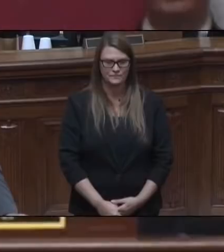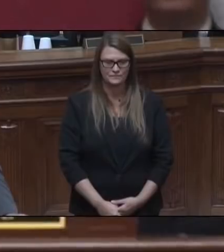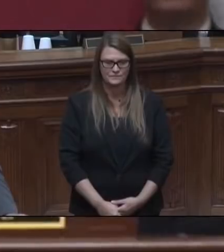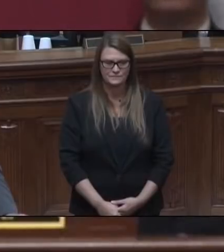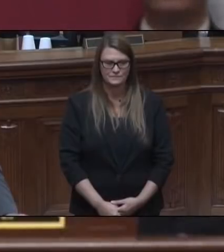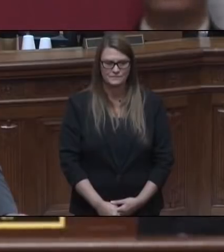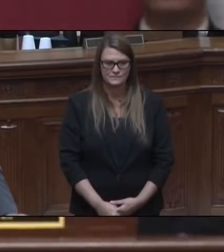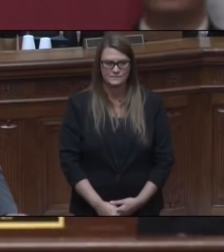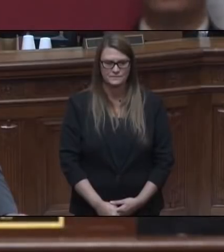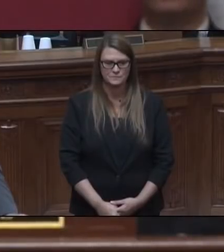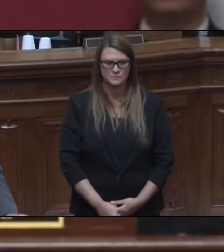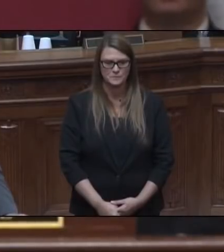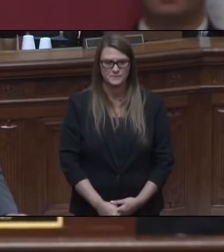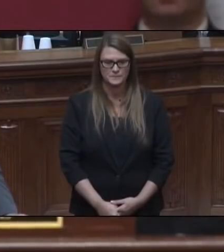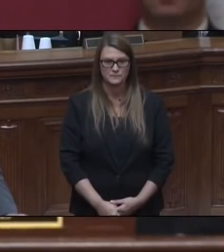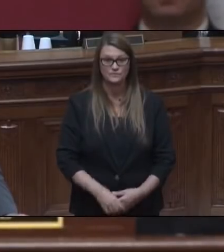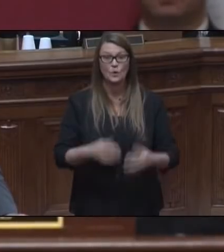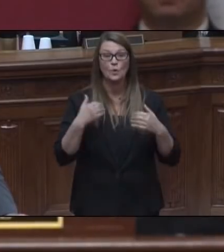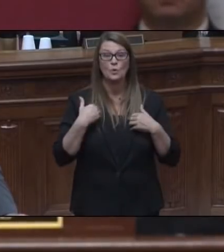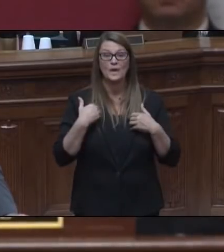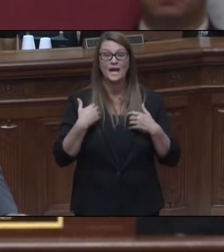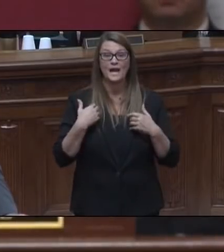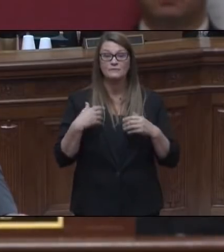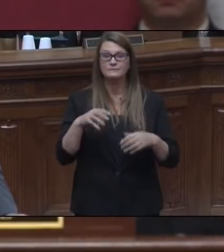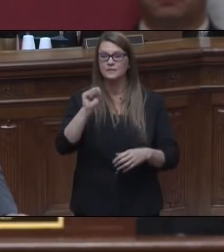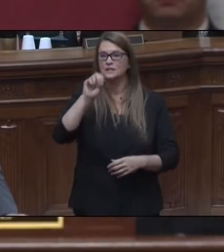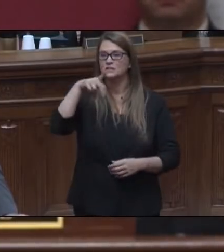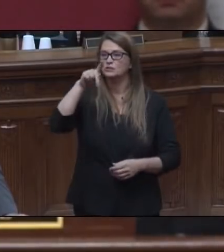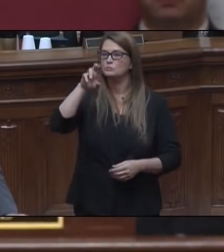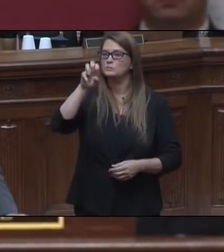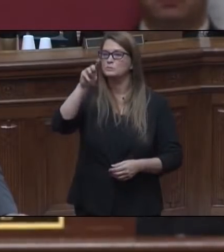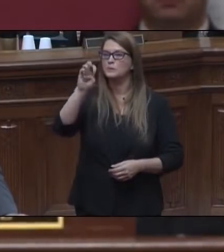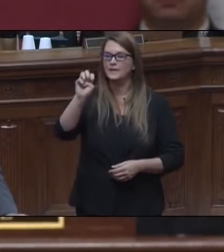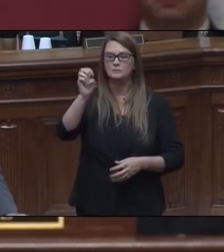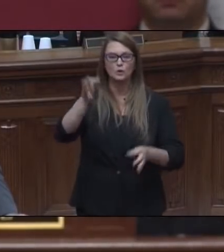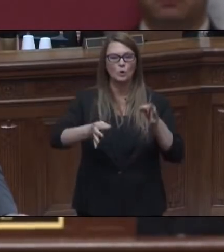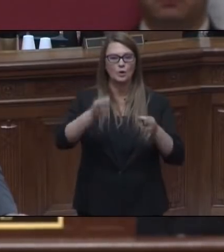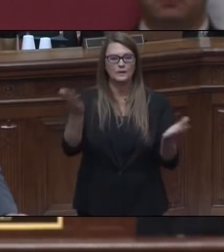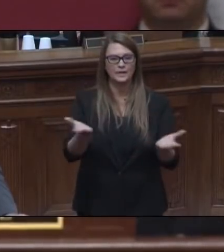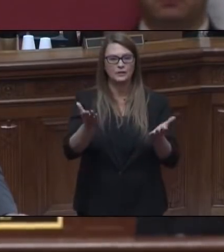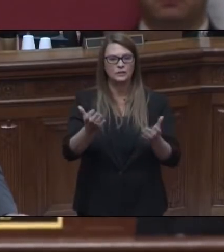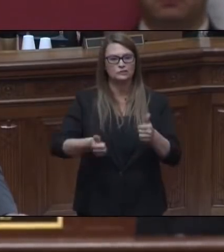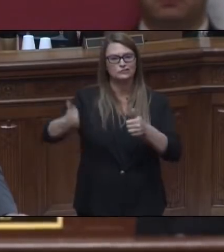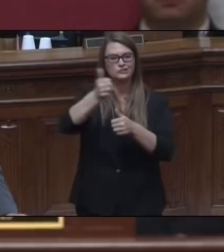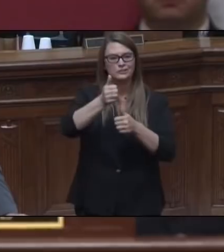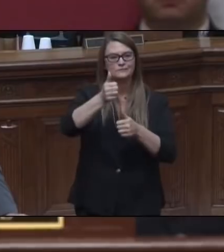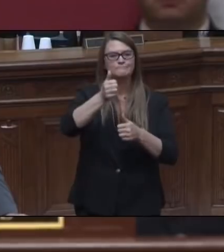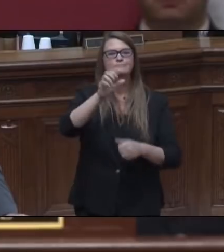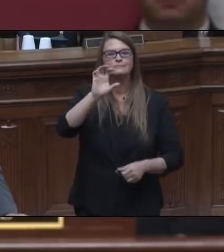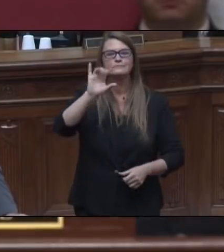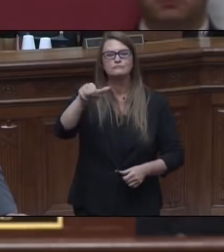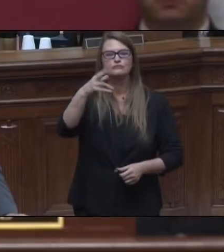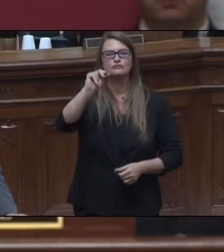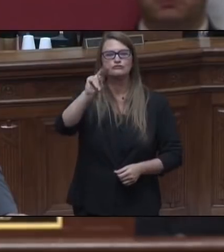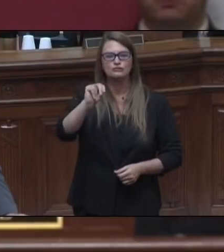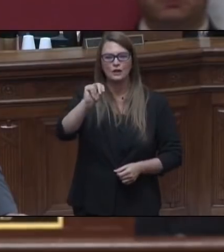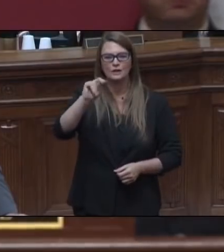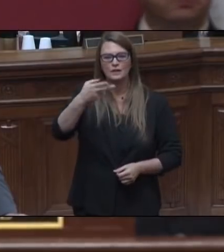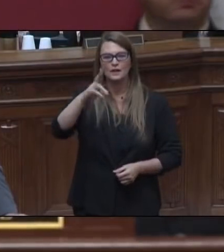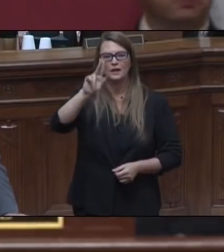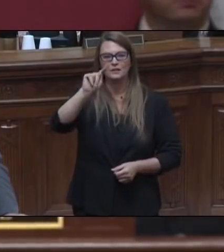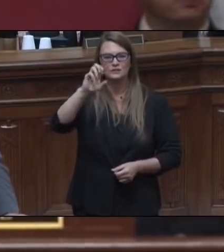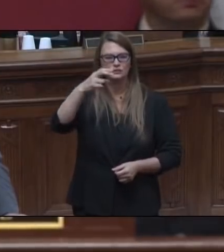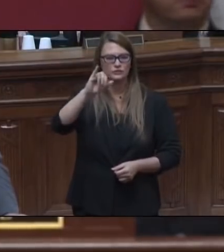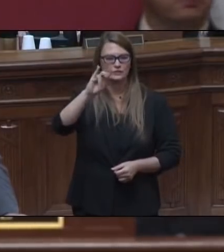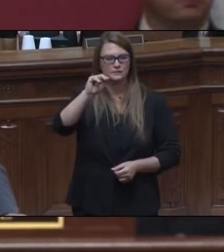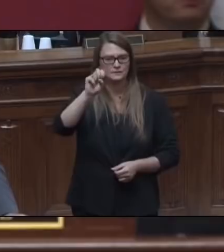much. We've got our Supreme Court with us. Our Chief Justice is John Hutchinson. Now, I have to tell you this before I go any further, and